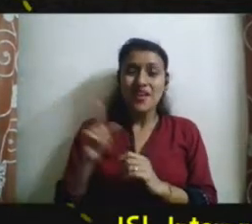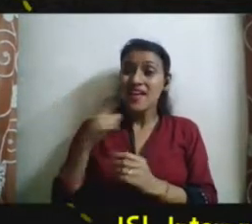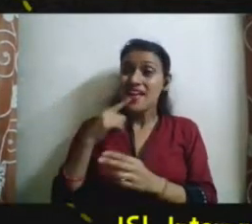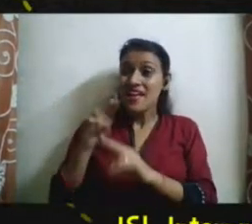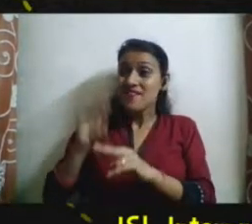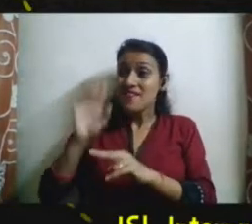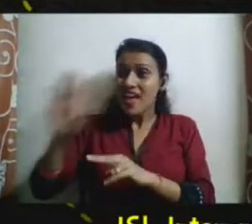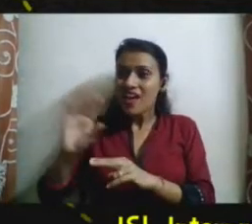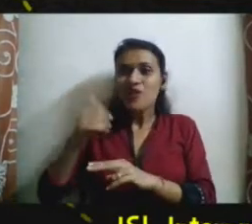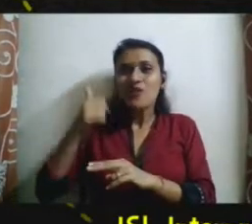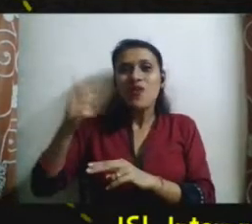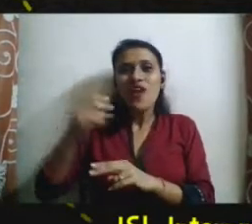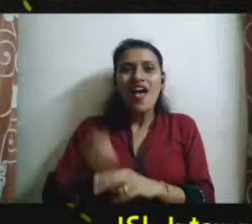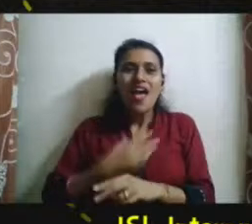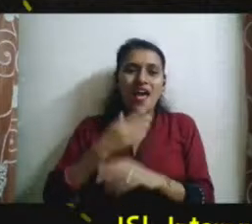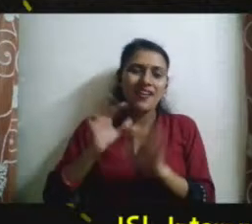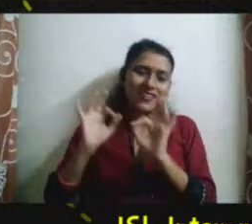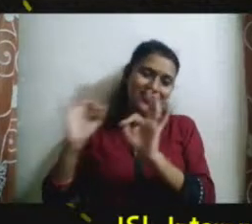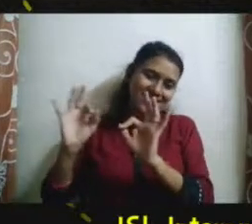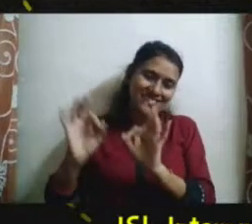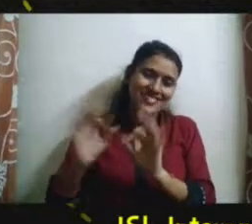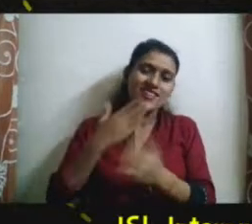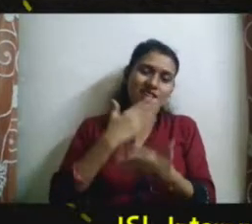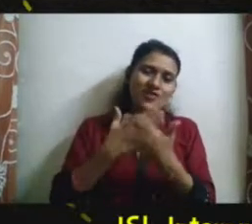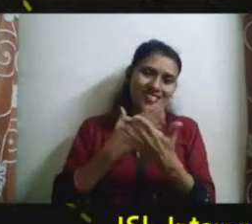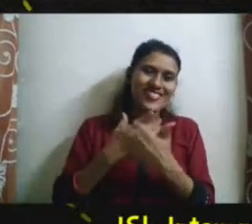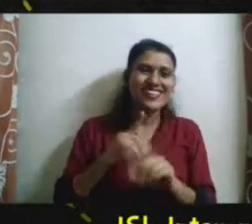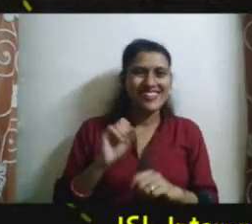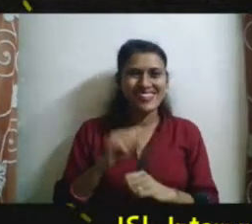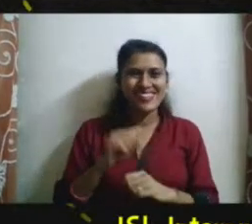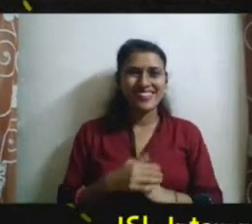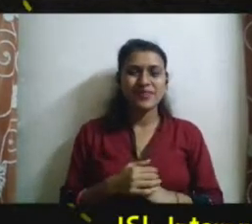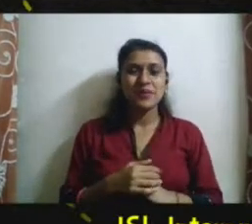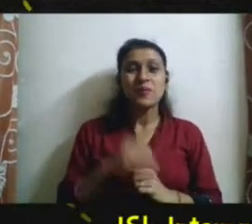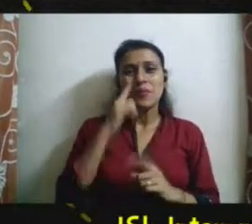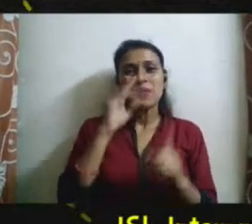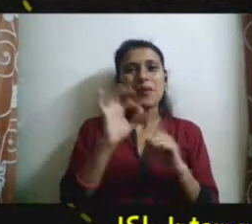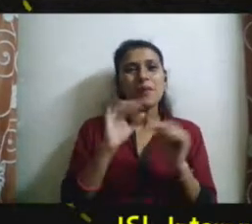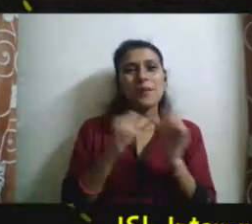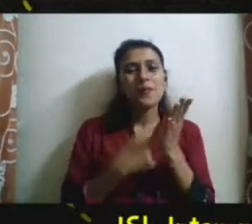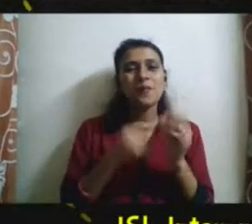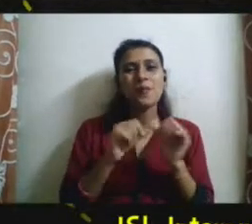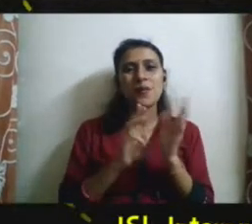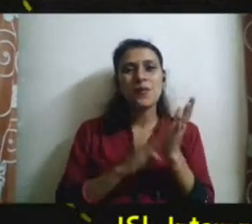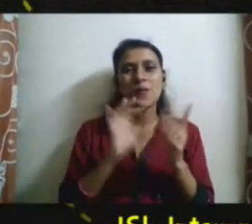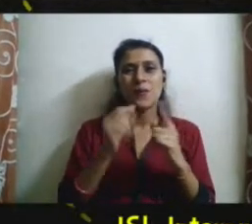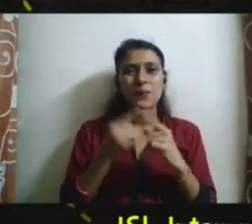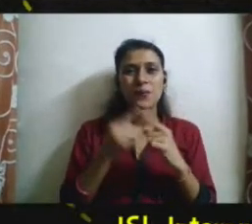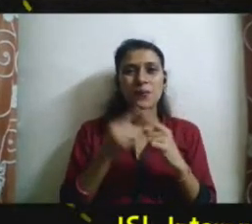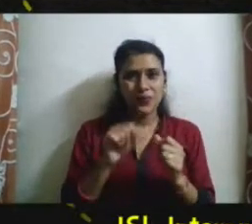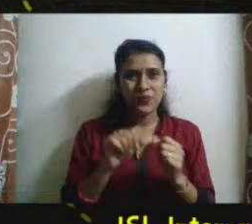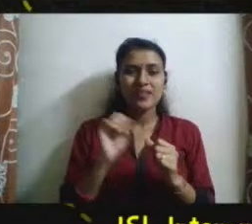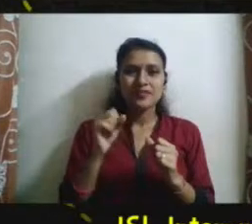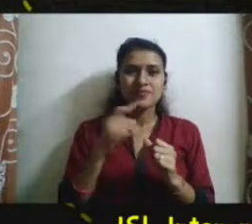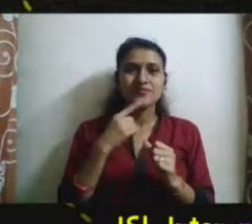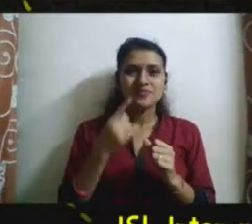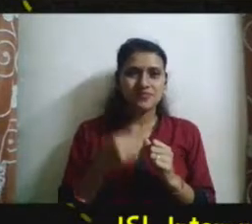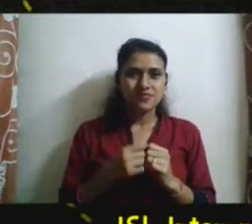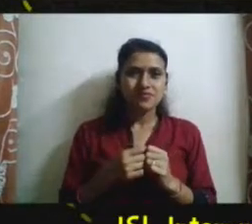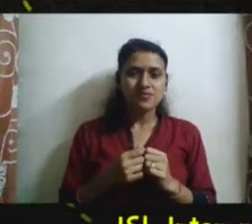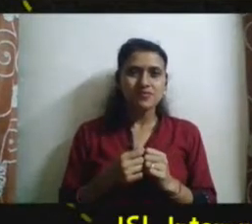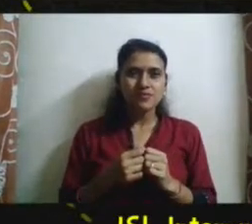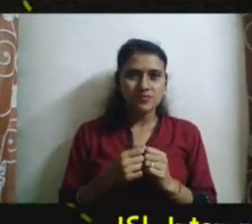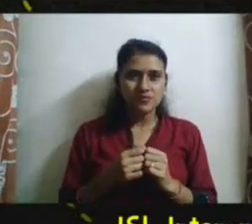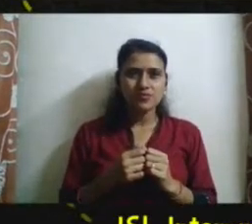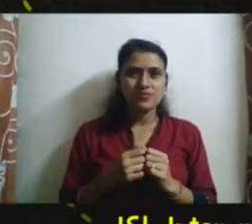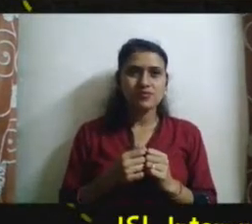it's in Ghatkopar, it won't be good. But also what you're describing is kind of what people also term queerness, that it doesn't